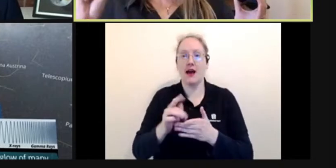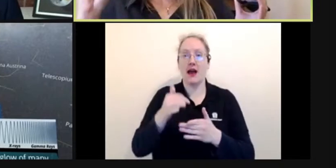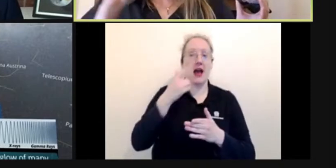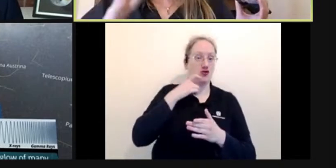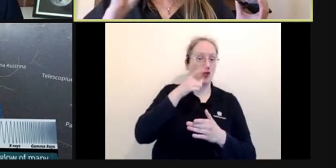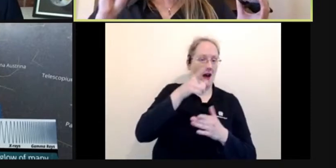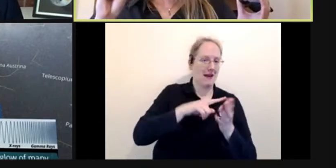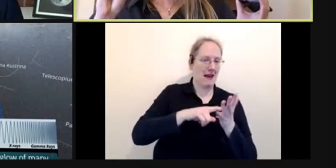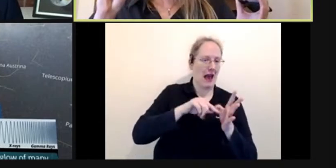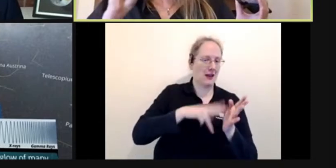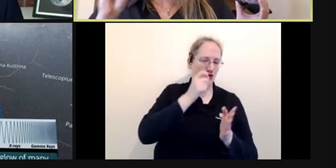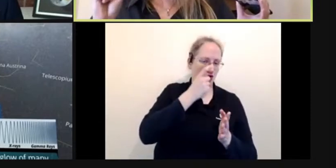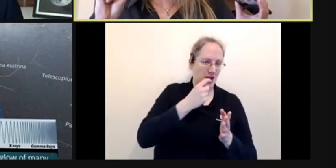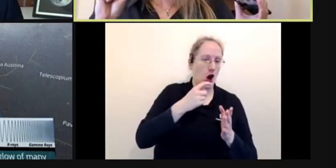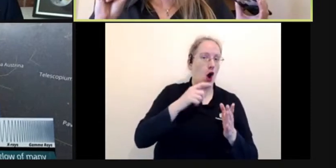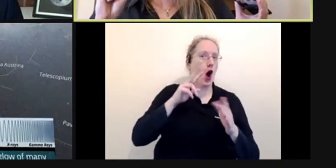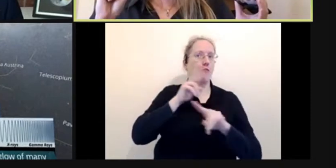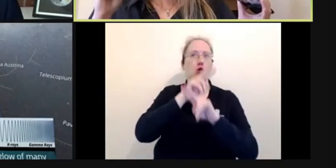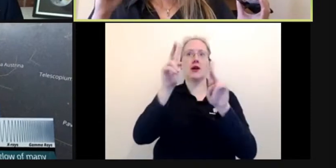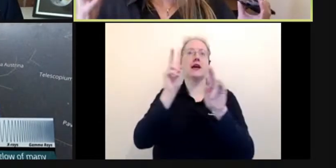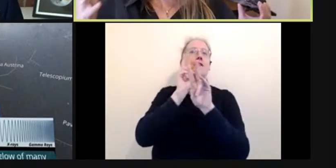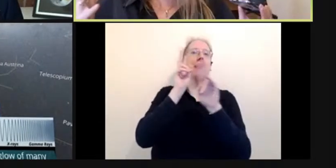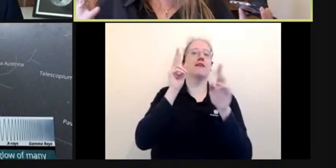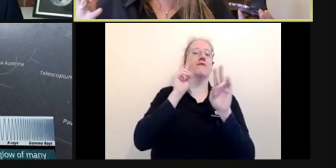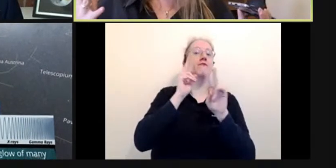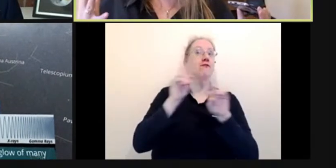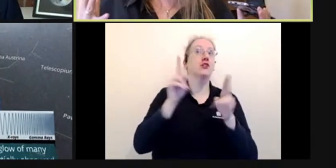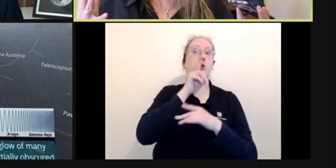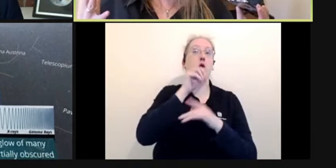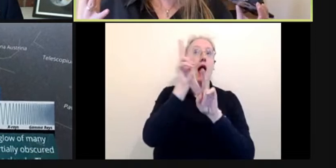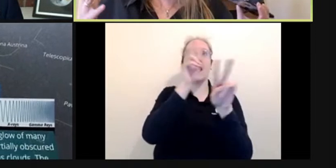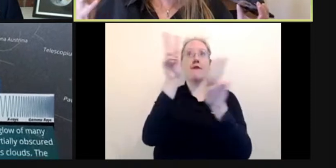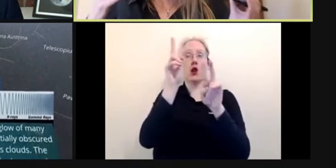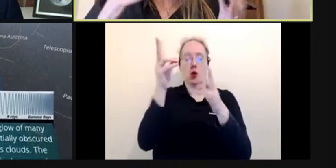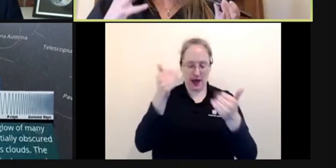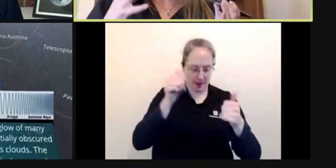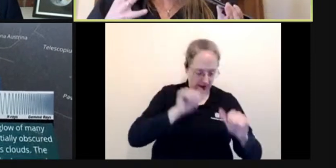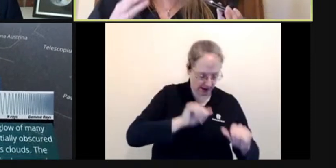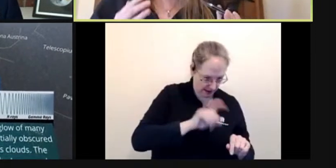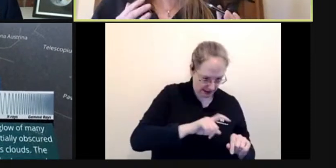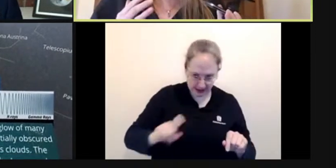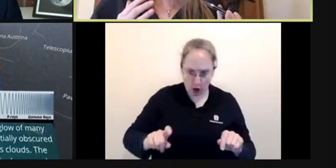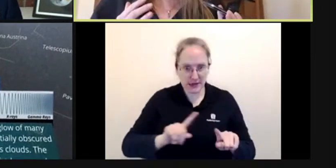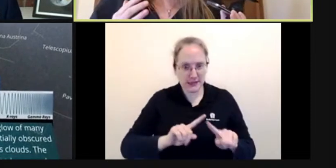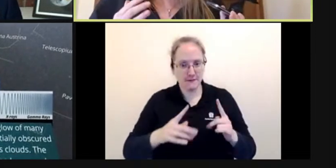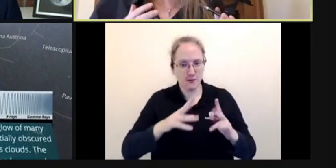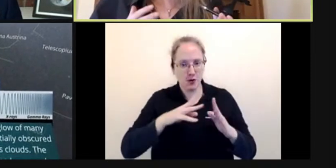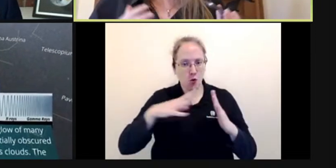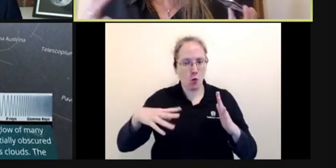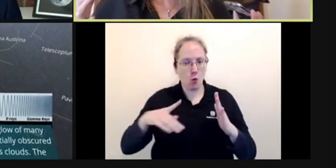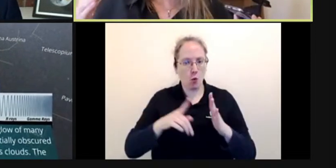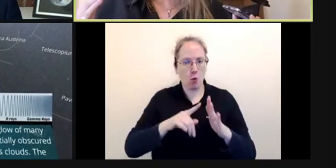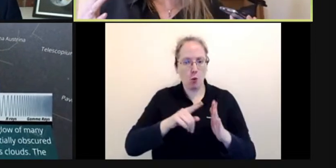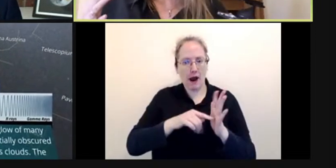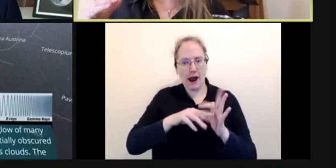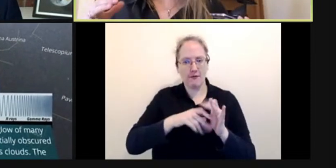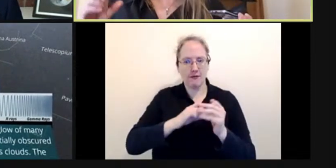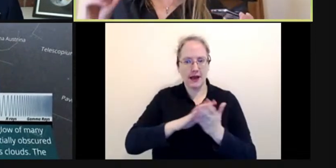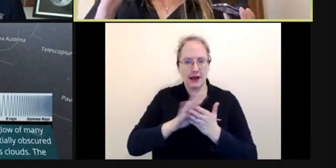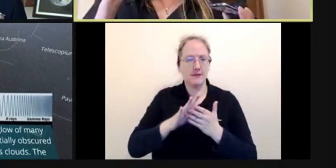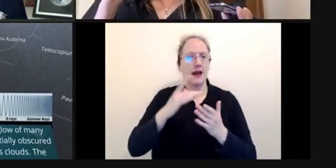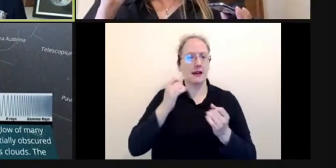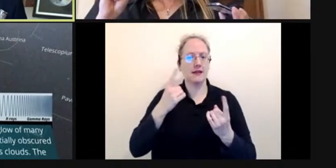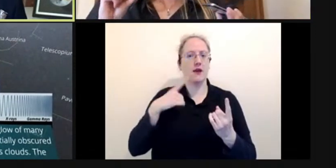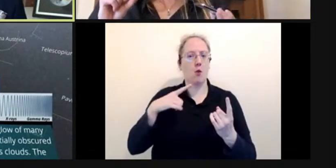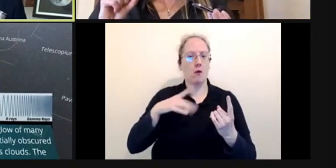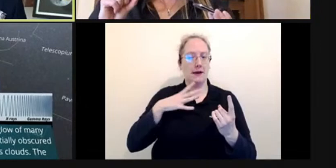and the other wavelengths to really appreciate why we need these other wavelengths to build up the picture of our universe. Oh,